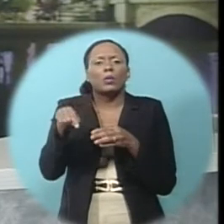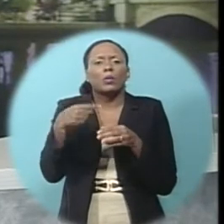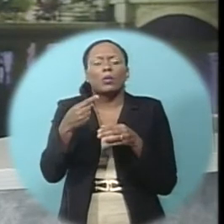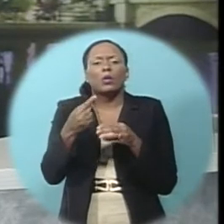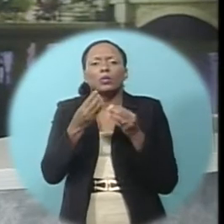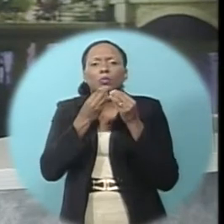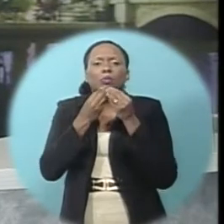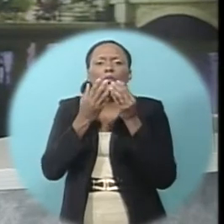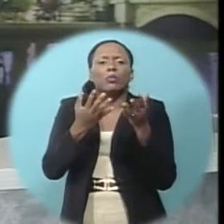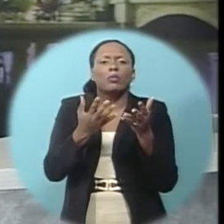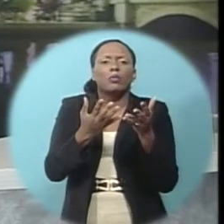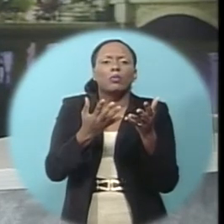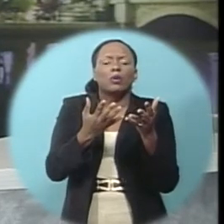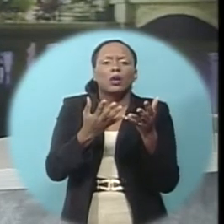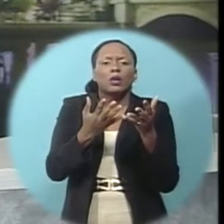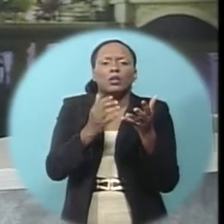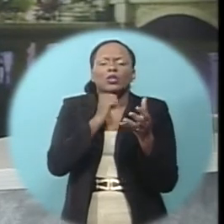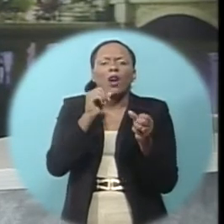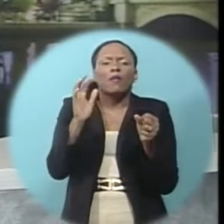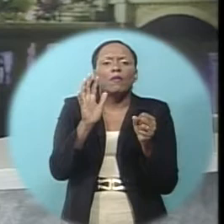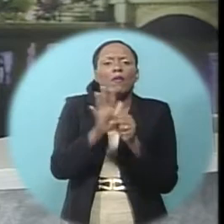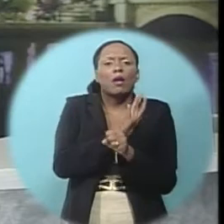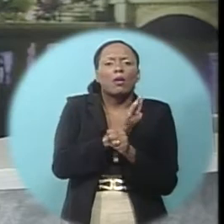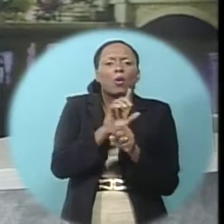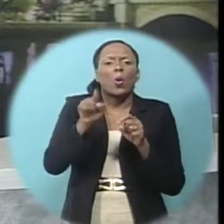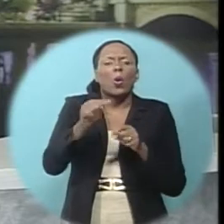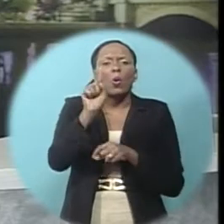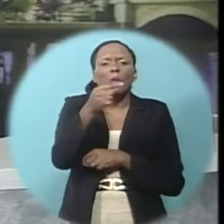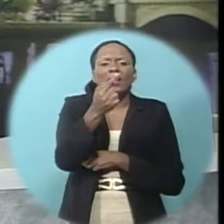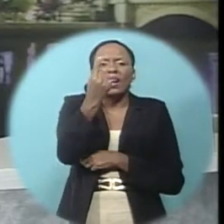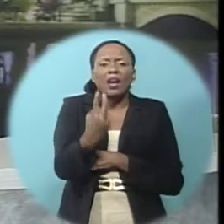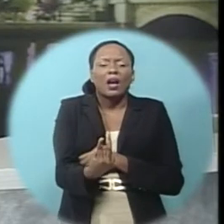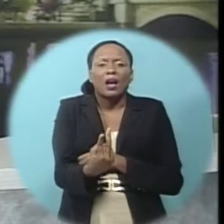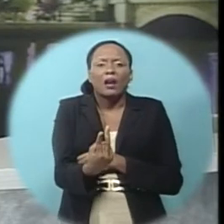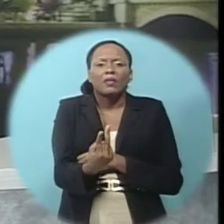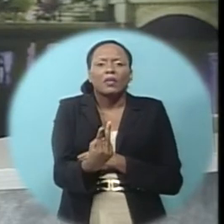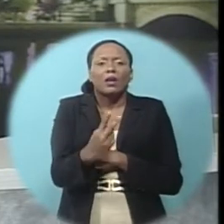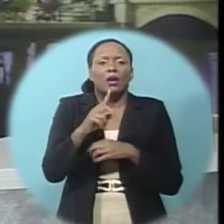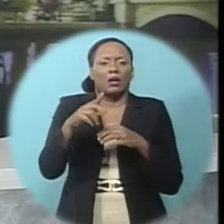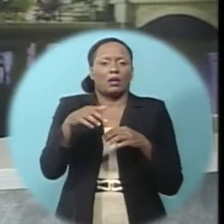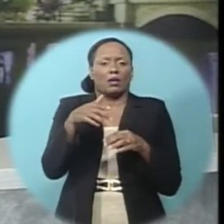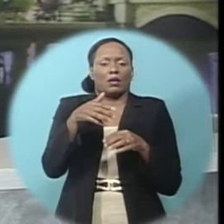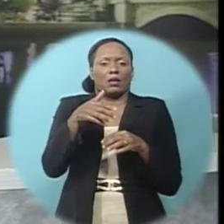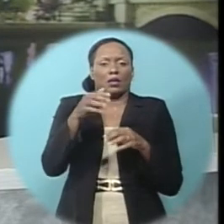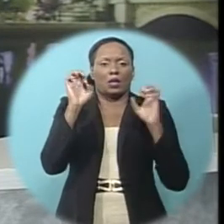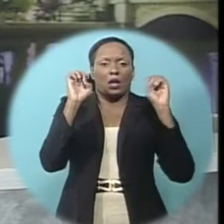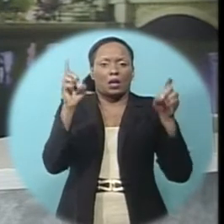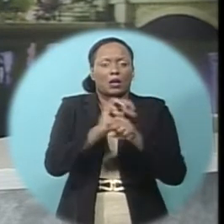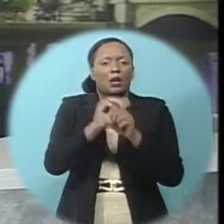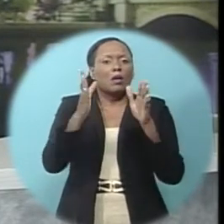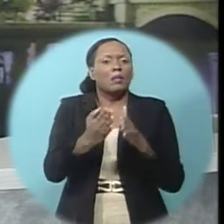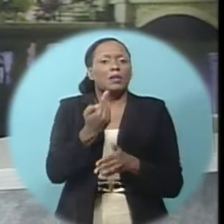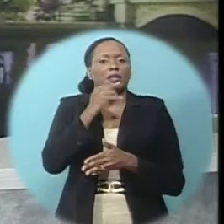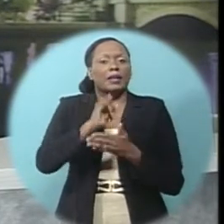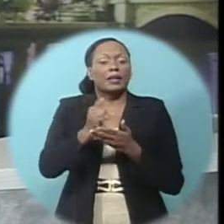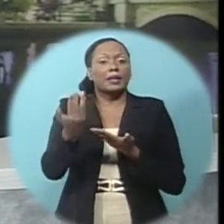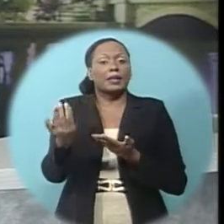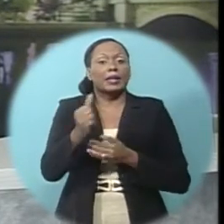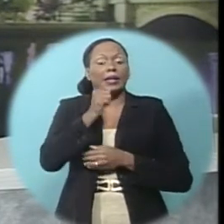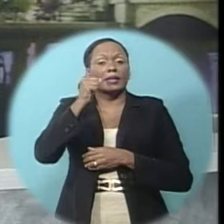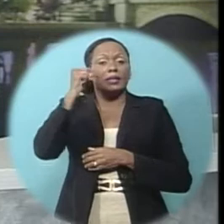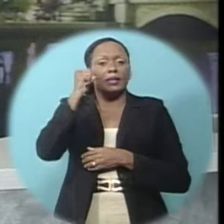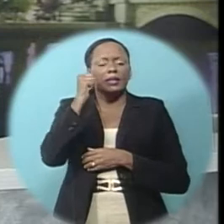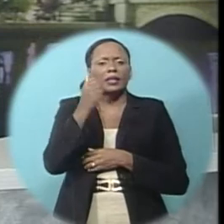to the school-based assessments. It's coming from Minister of Education Ronald Jones. Speaking at a St. Joseph branch meeting of the